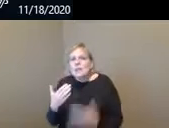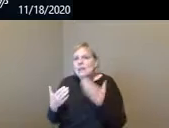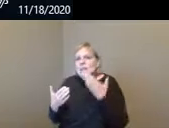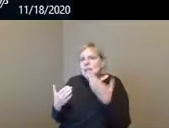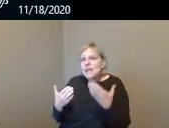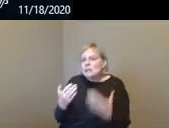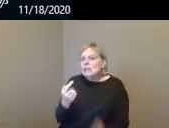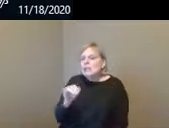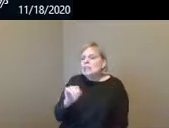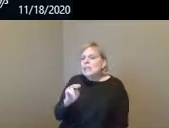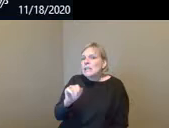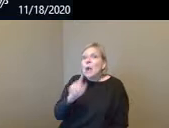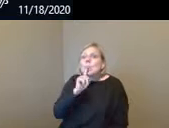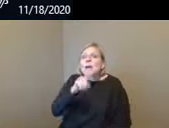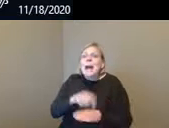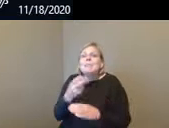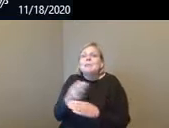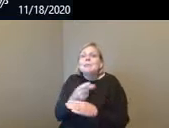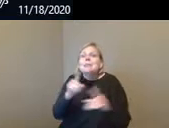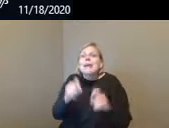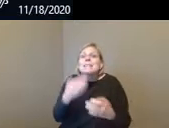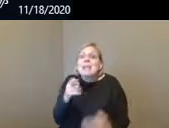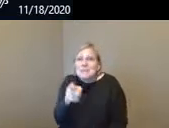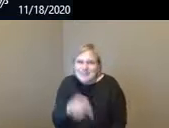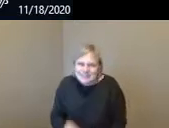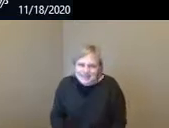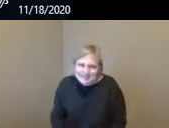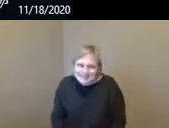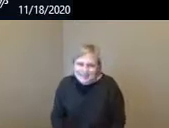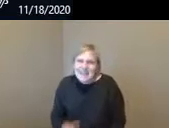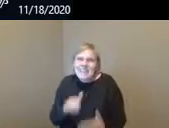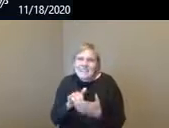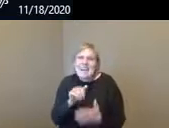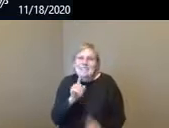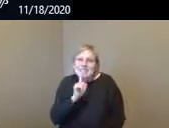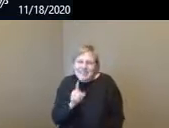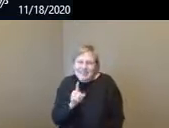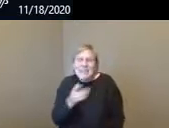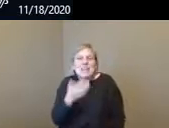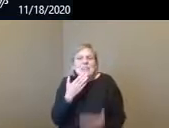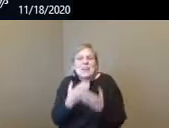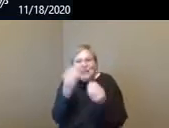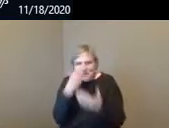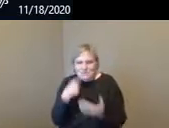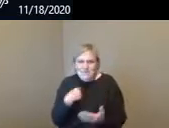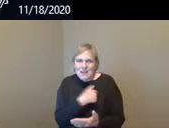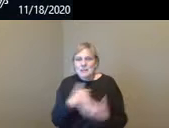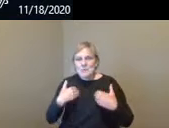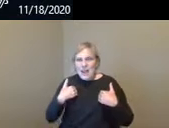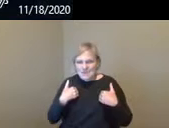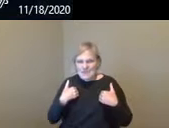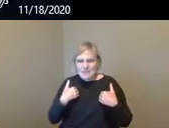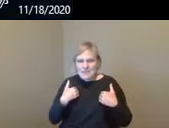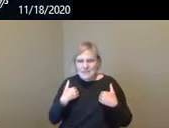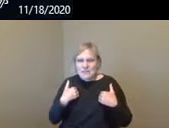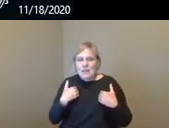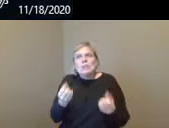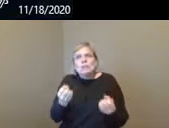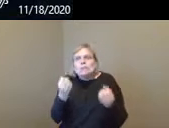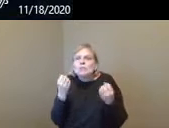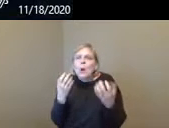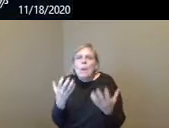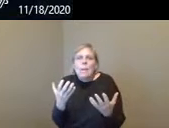that in real time user test, Harvey. That's certainly good information for us to have, because there's so